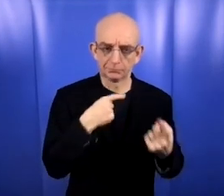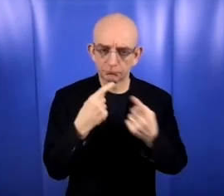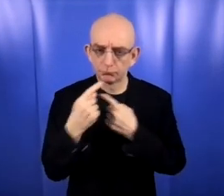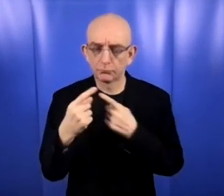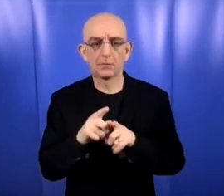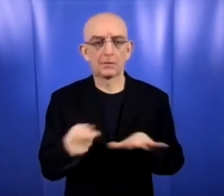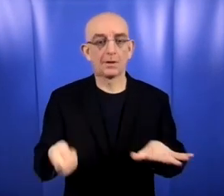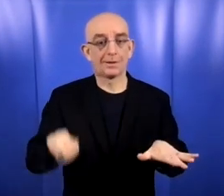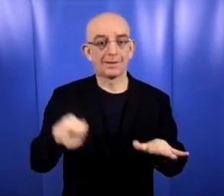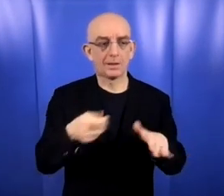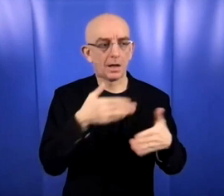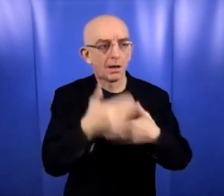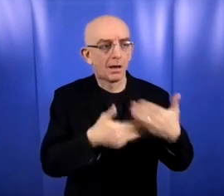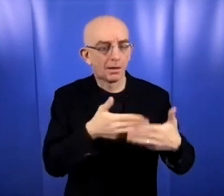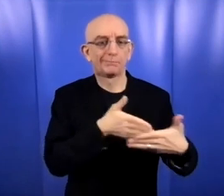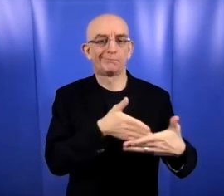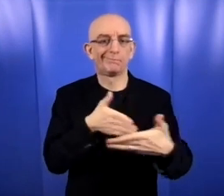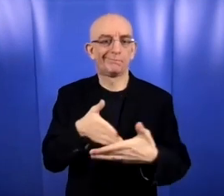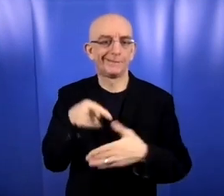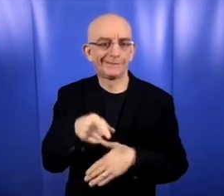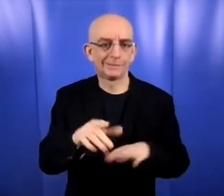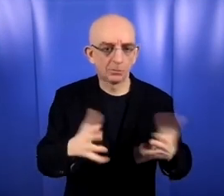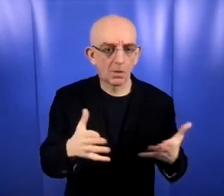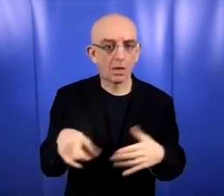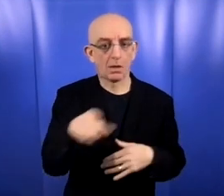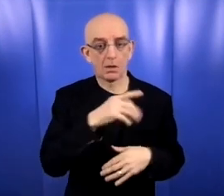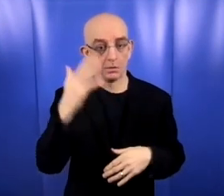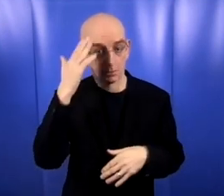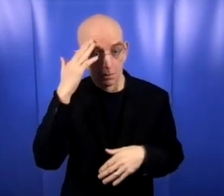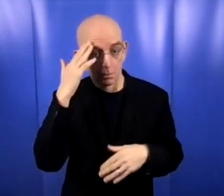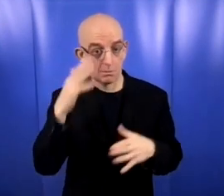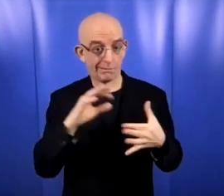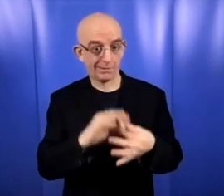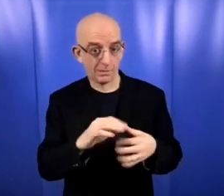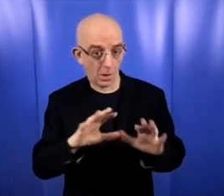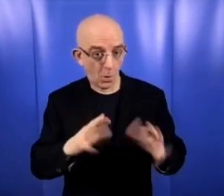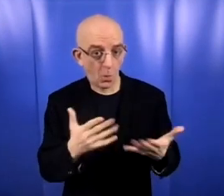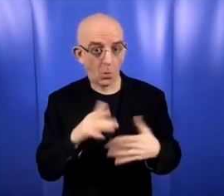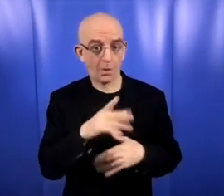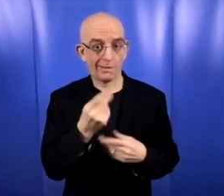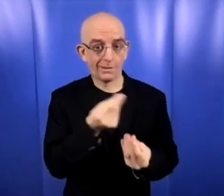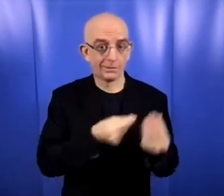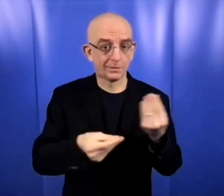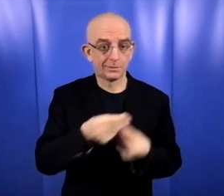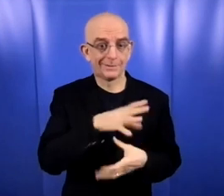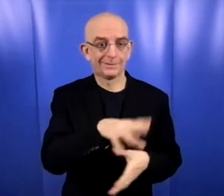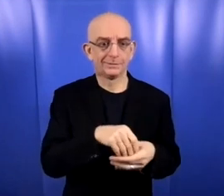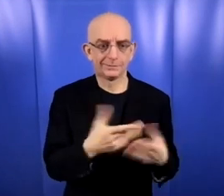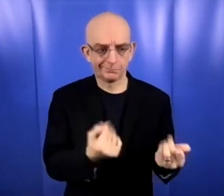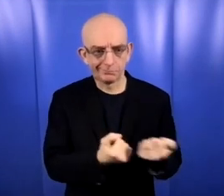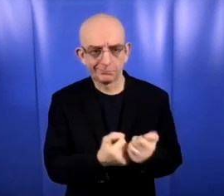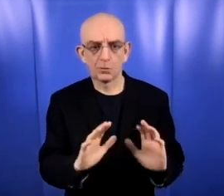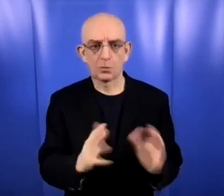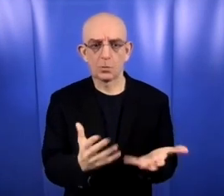more work on those things are very much needed. And I would underscore that research must be informed